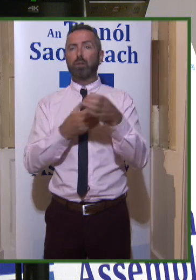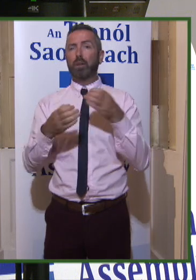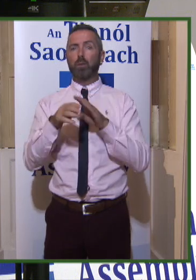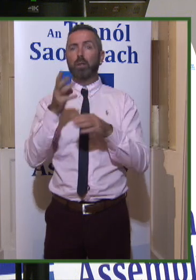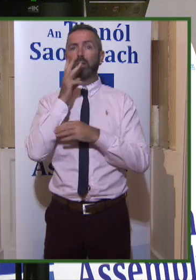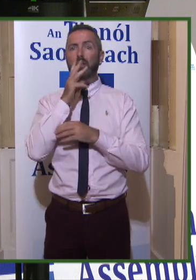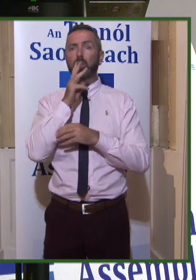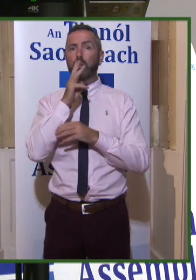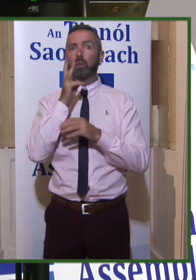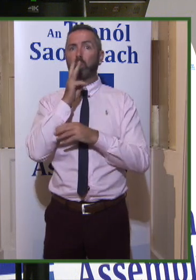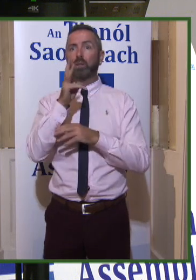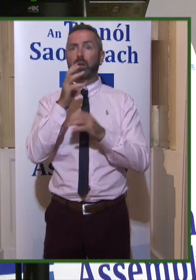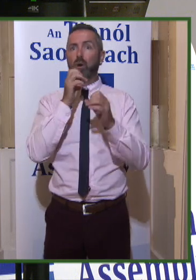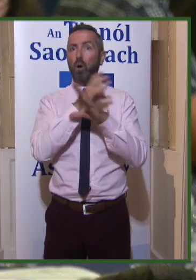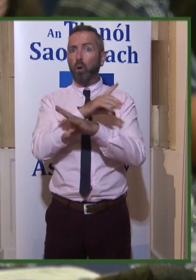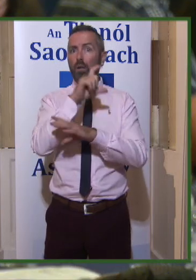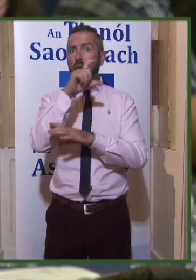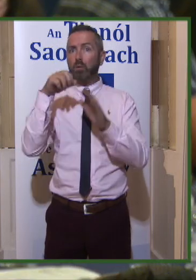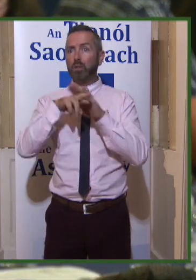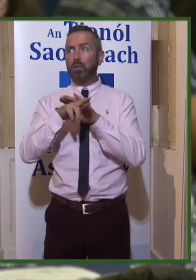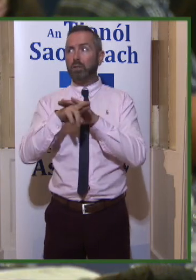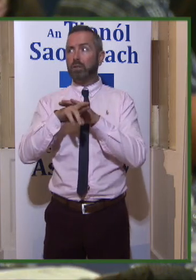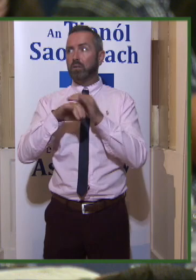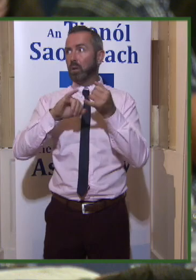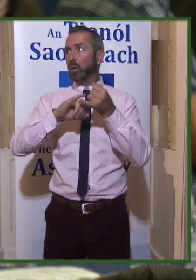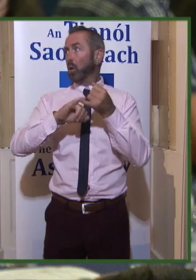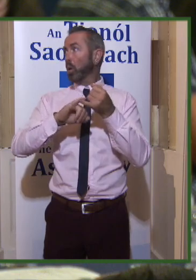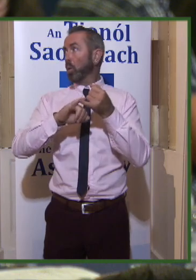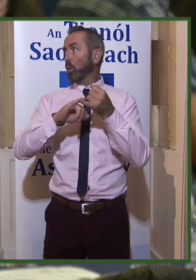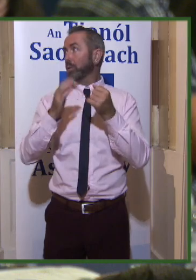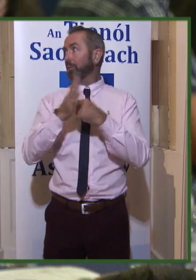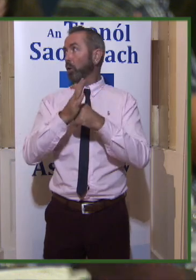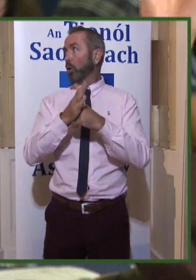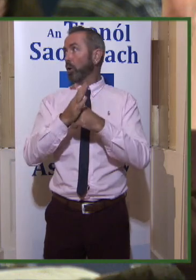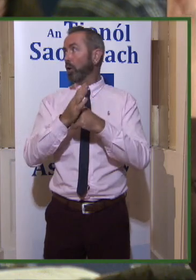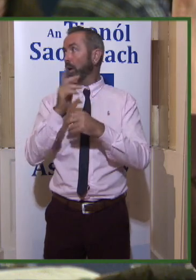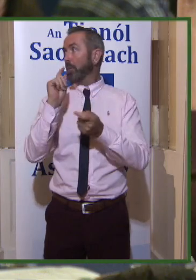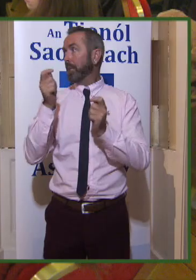word all. Is that correct? Yes. Could I have a show of hands supporting that amendment?